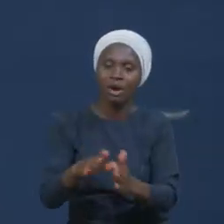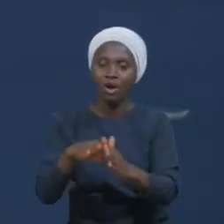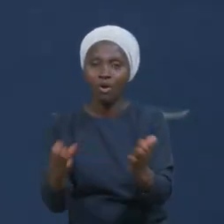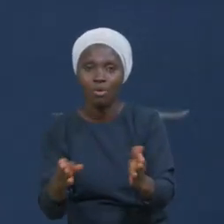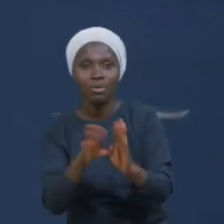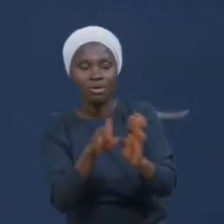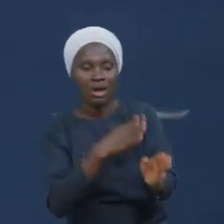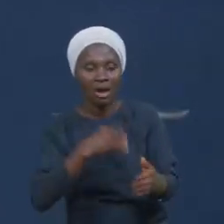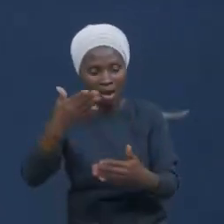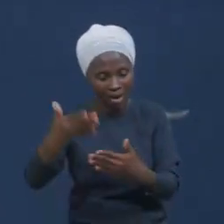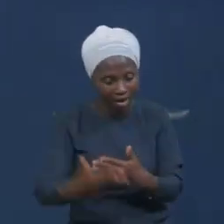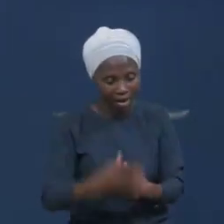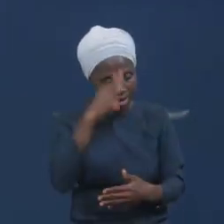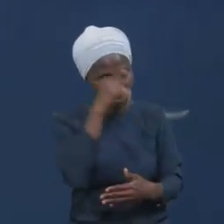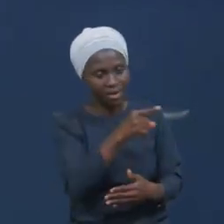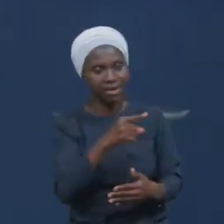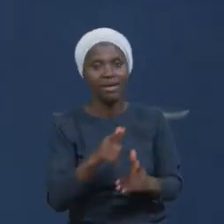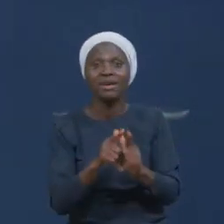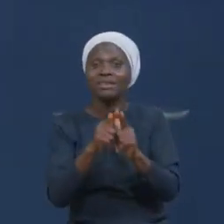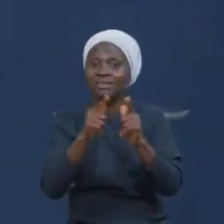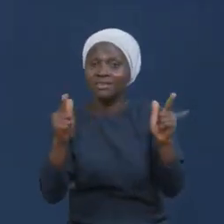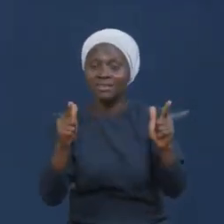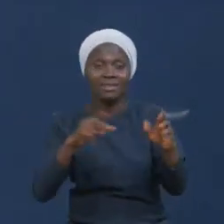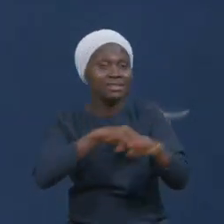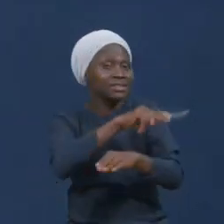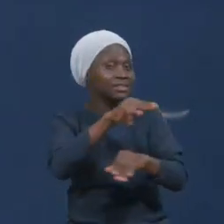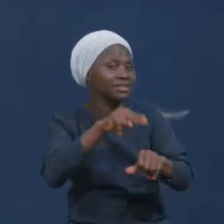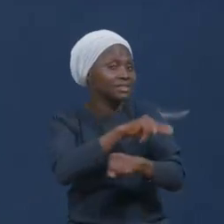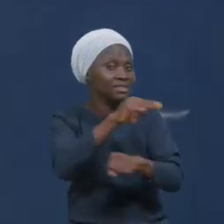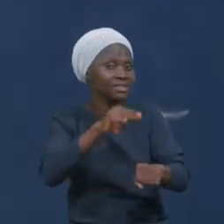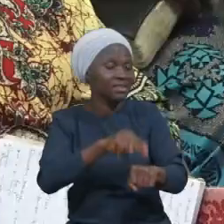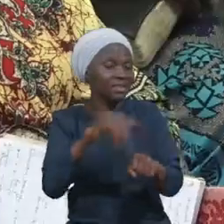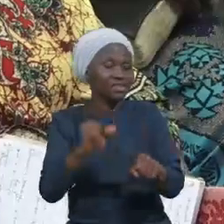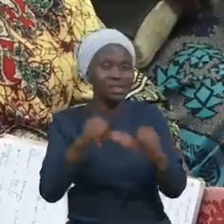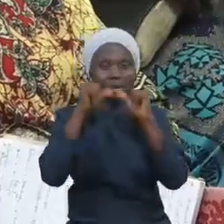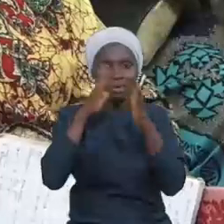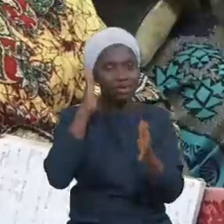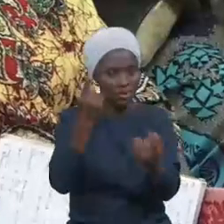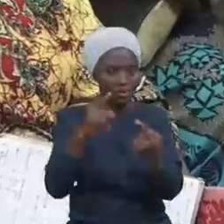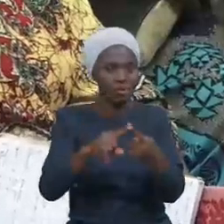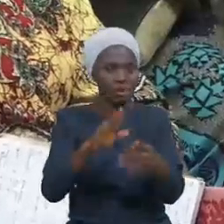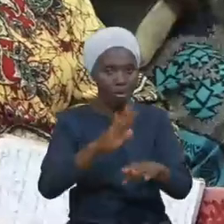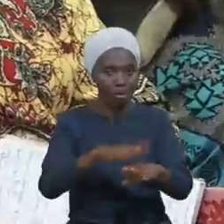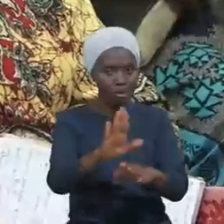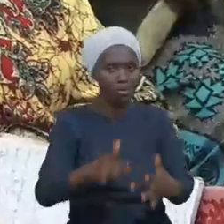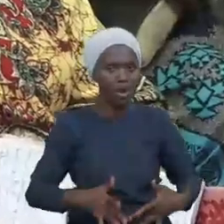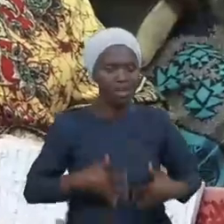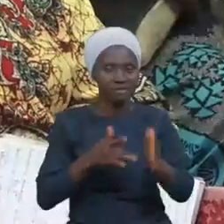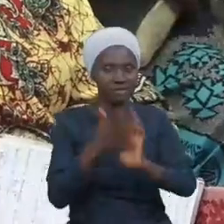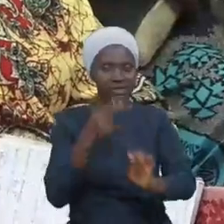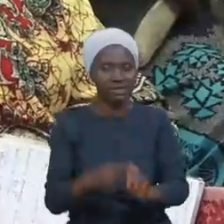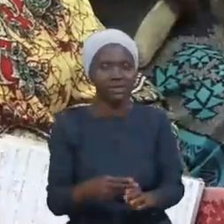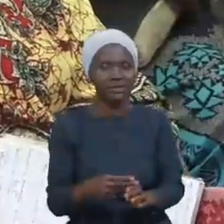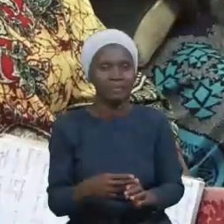receive him. Great national blessings will come upon your life.